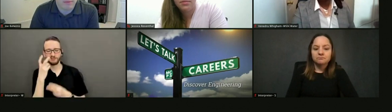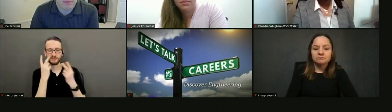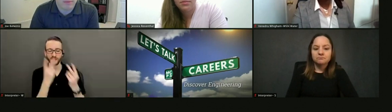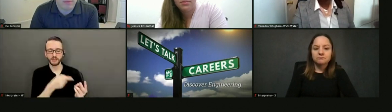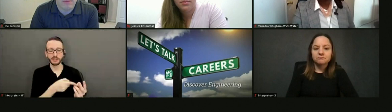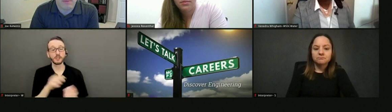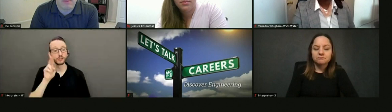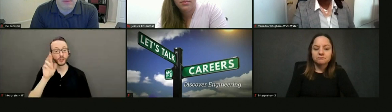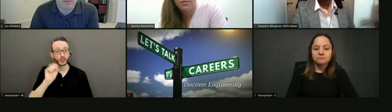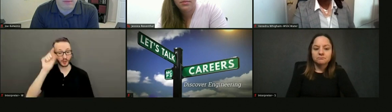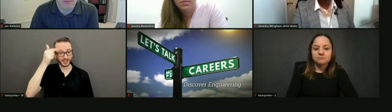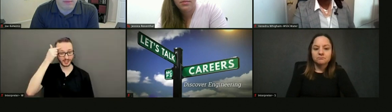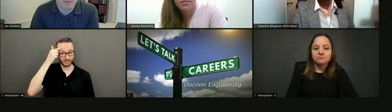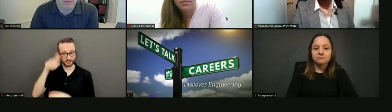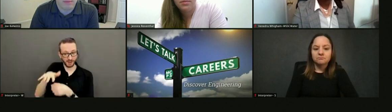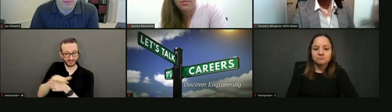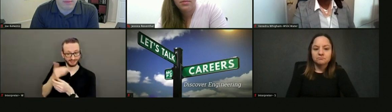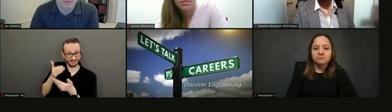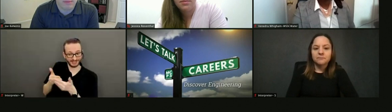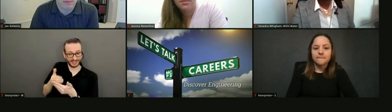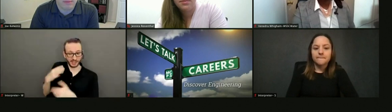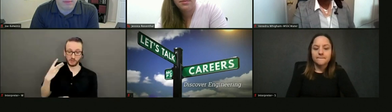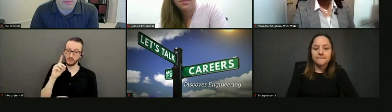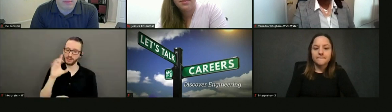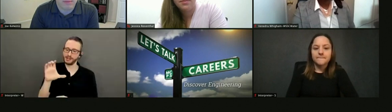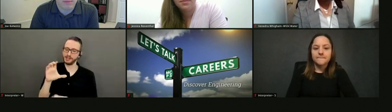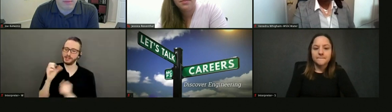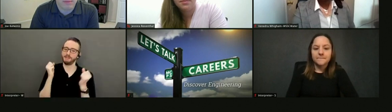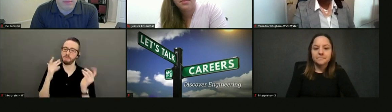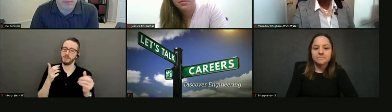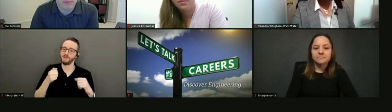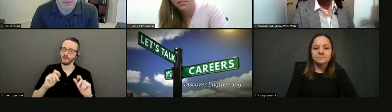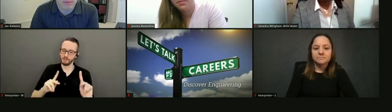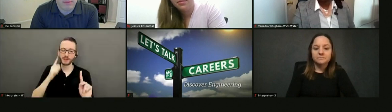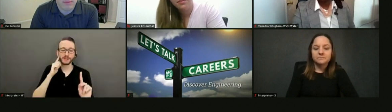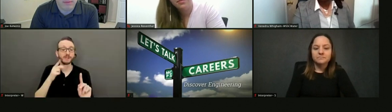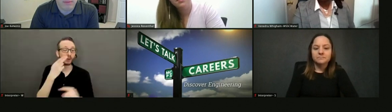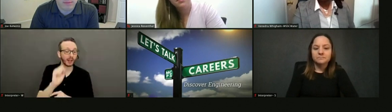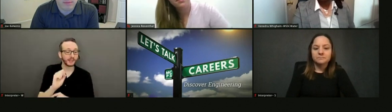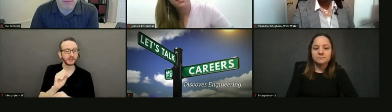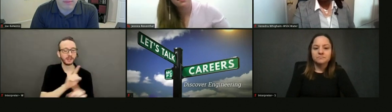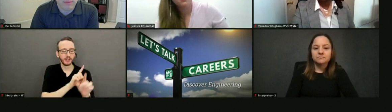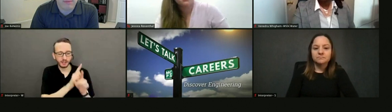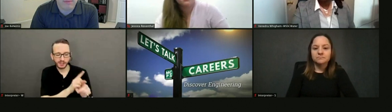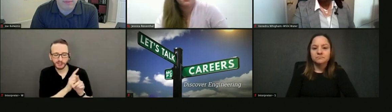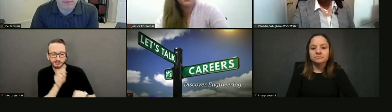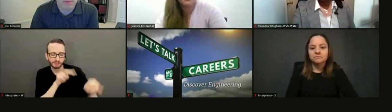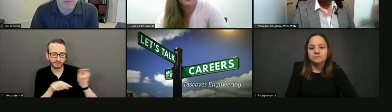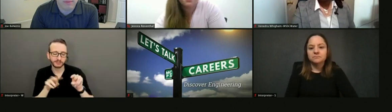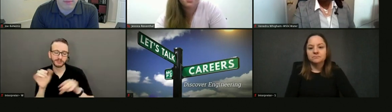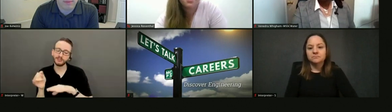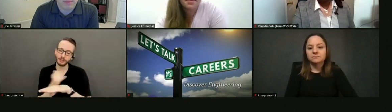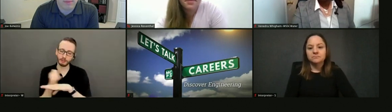government being here in D.C. Metro, you've got a lot of opportunities around for high school internships and shadowing.